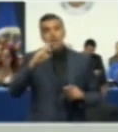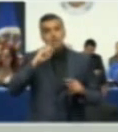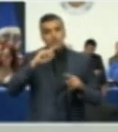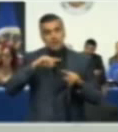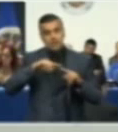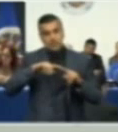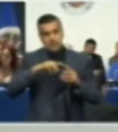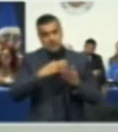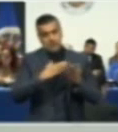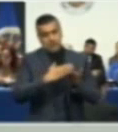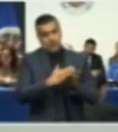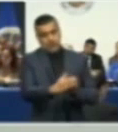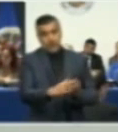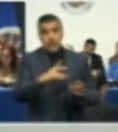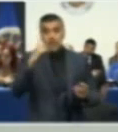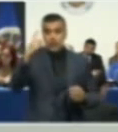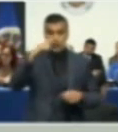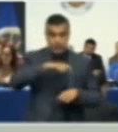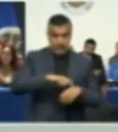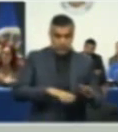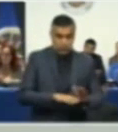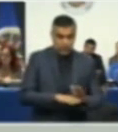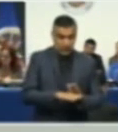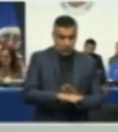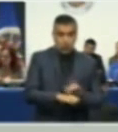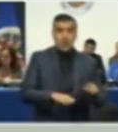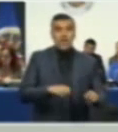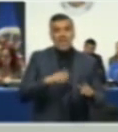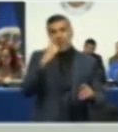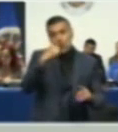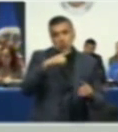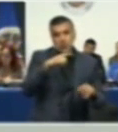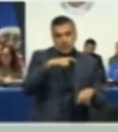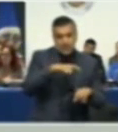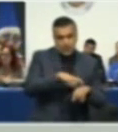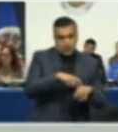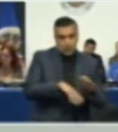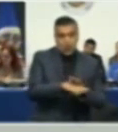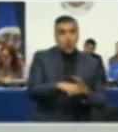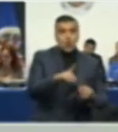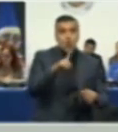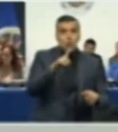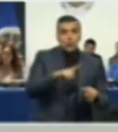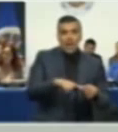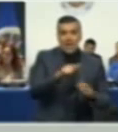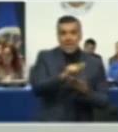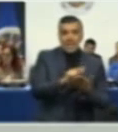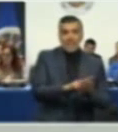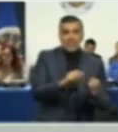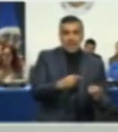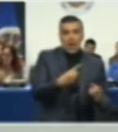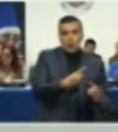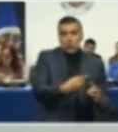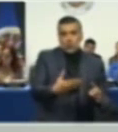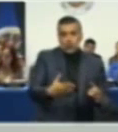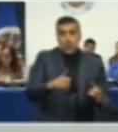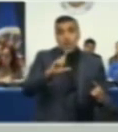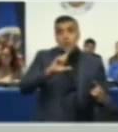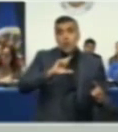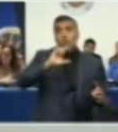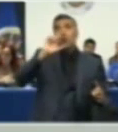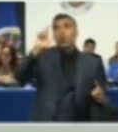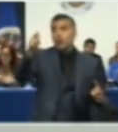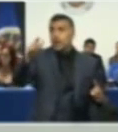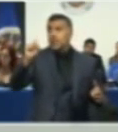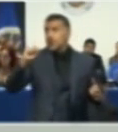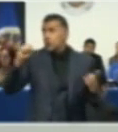that individual. So at one stage of their development, they may not have legal capacity to do certain things, but then later on, especially if